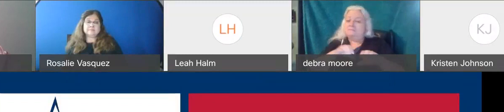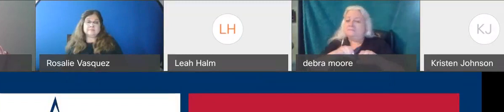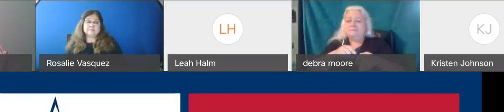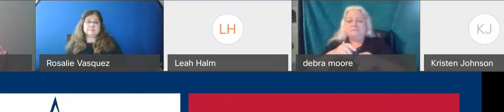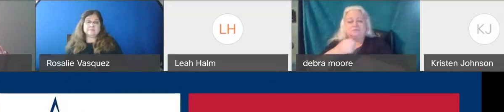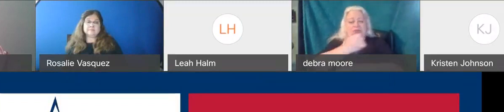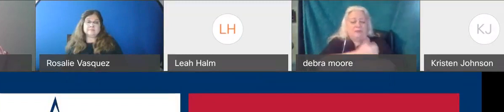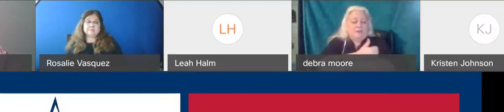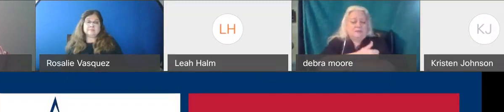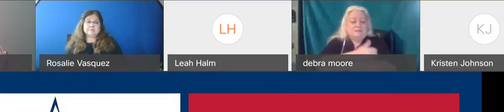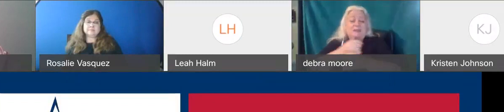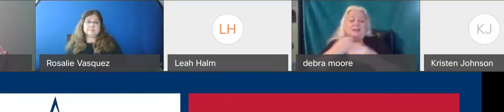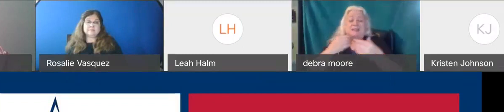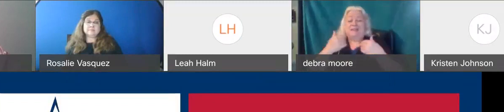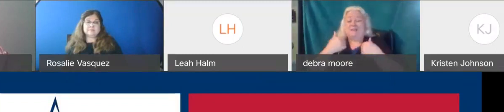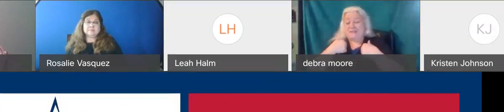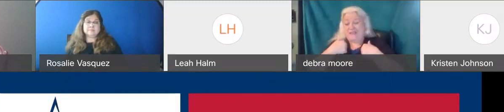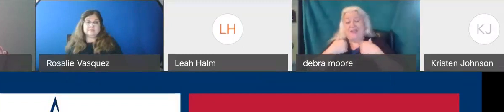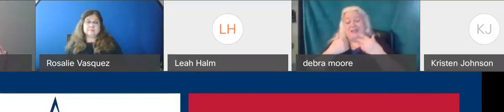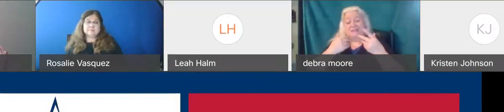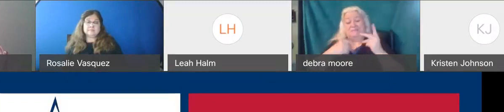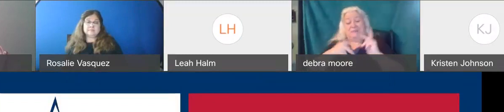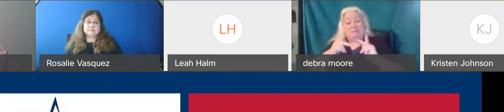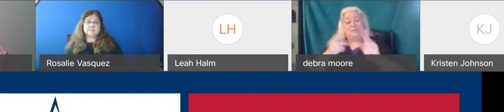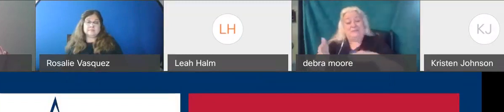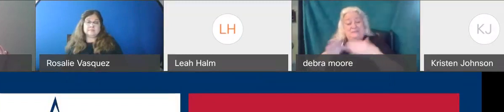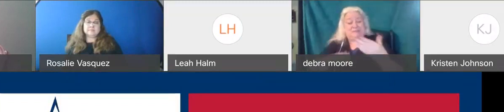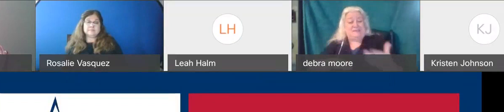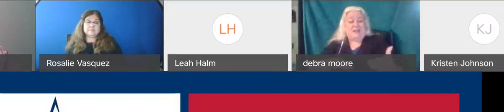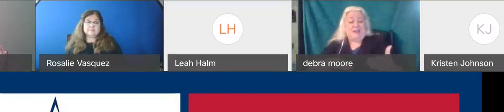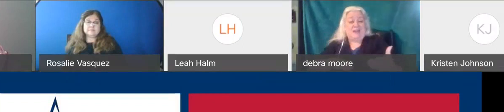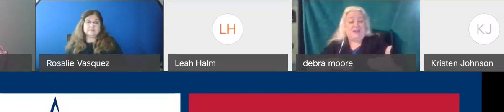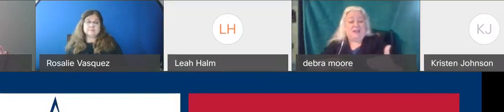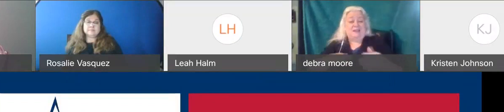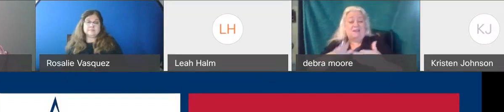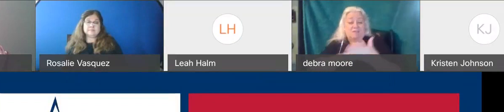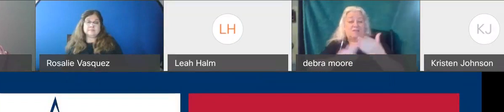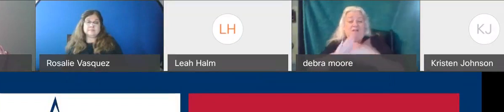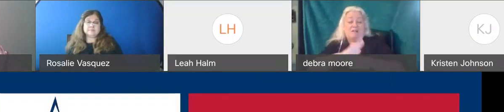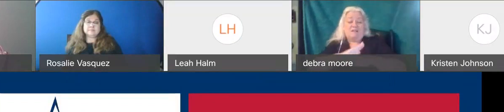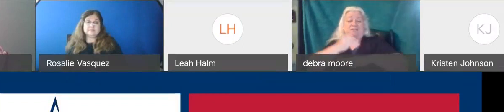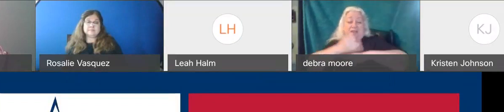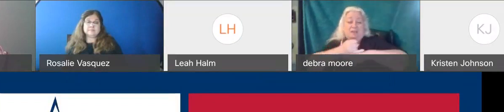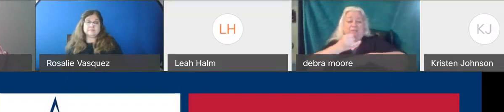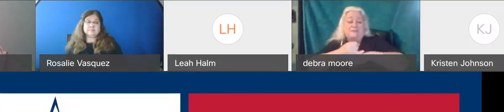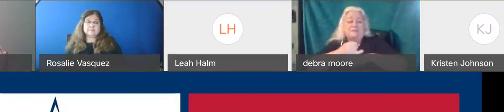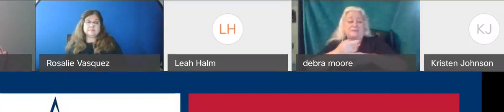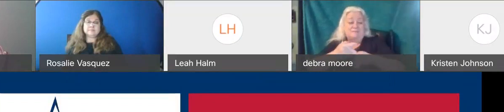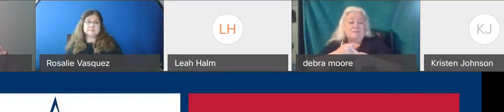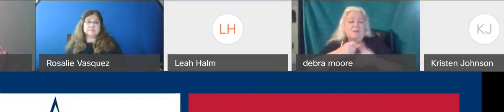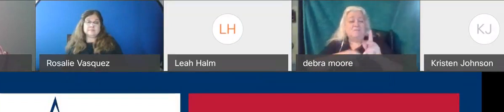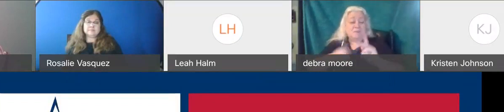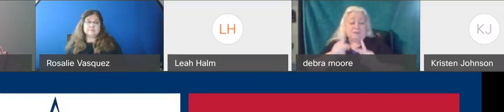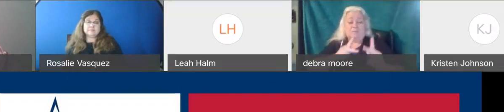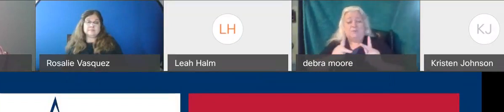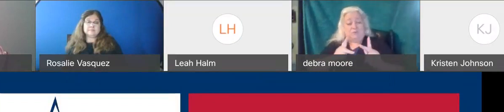college campuses, which has led to anti-hazing laws in the United States. As we know, this does happen